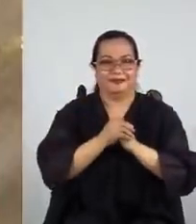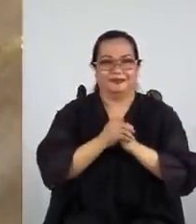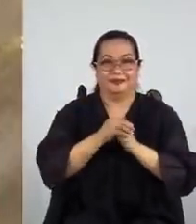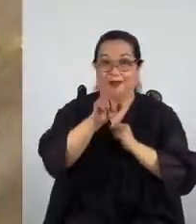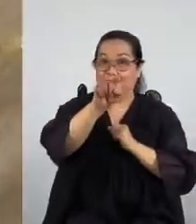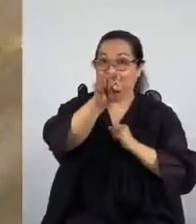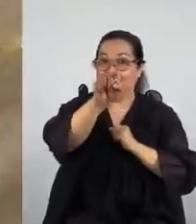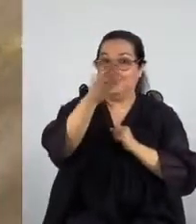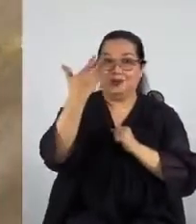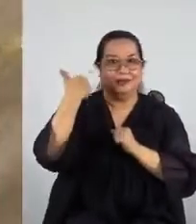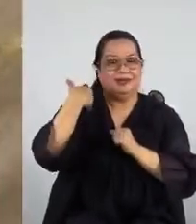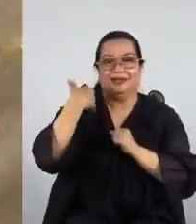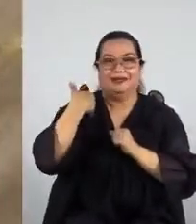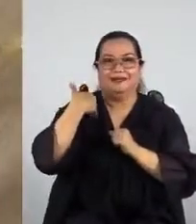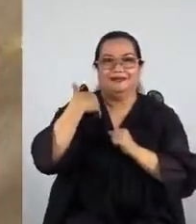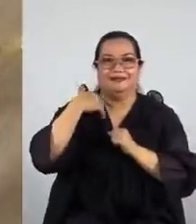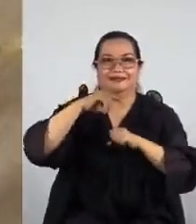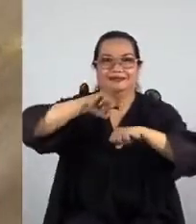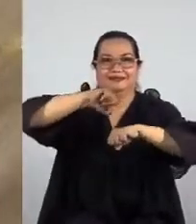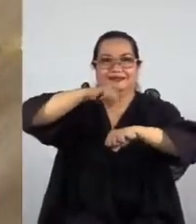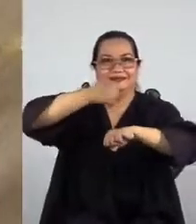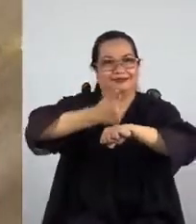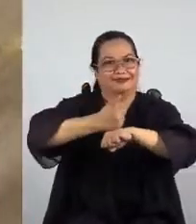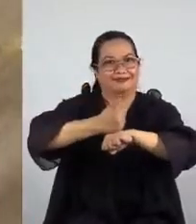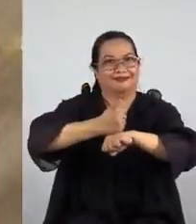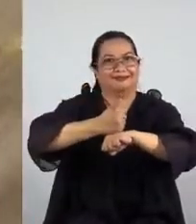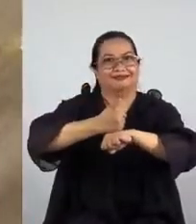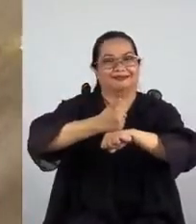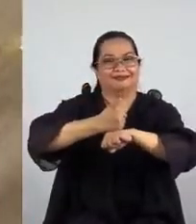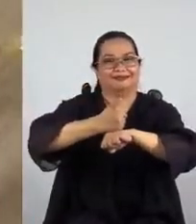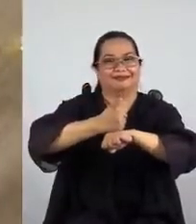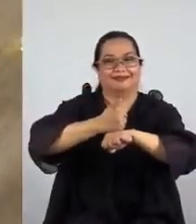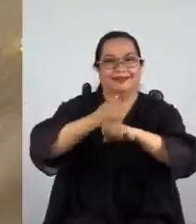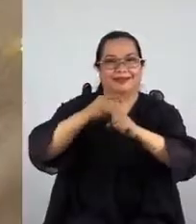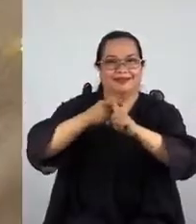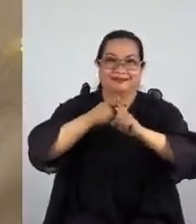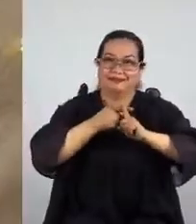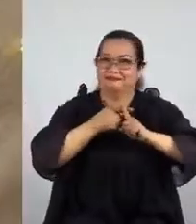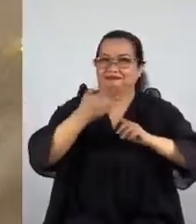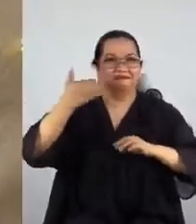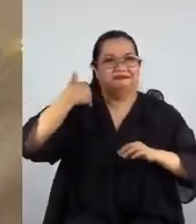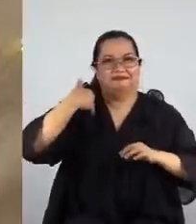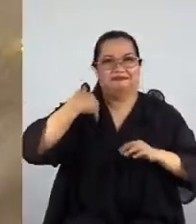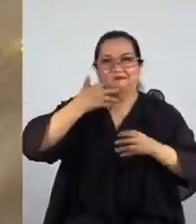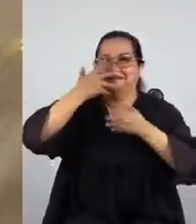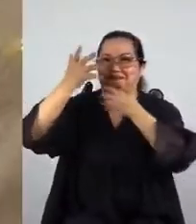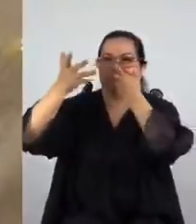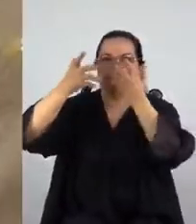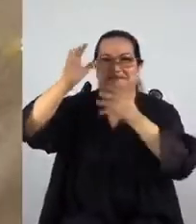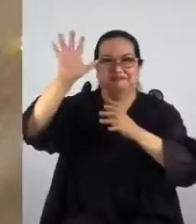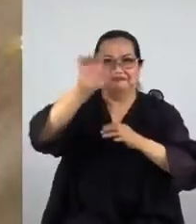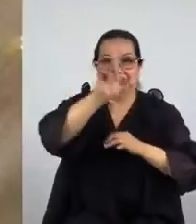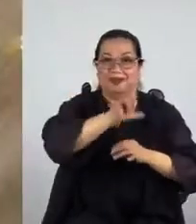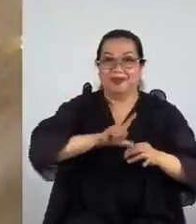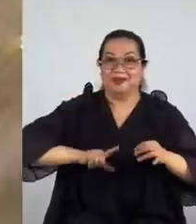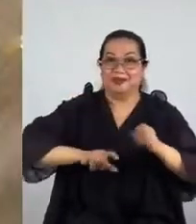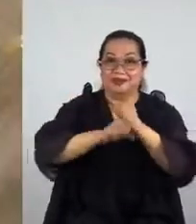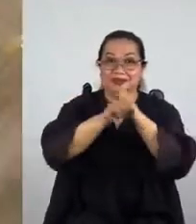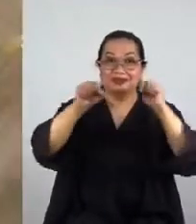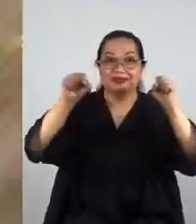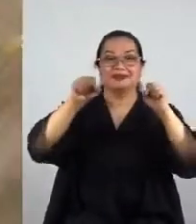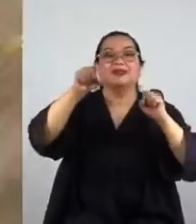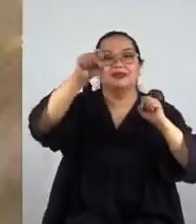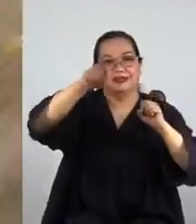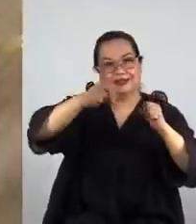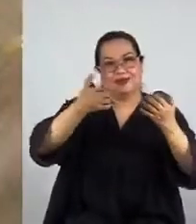You have not even started to believe. You have not turned over your life to Him and confessed Him as your Lord and